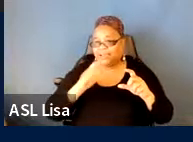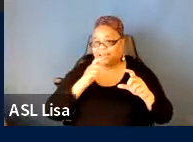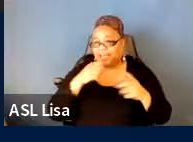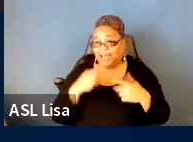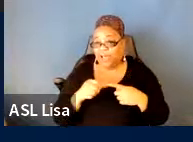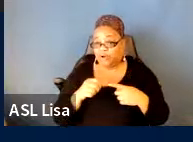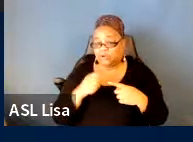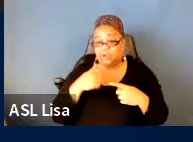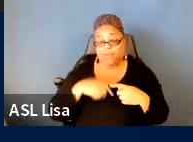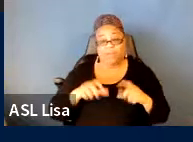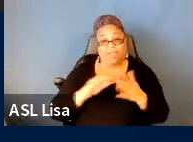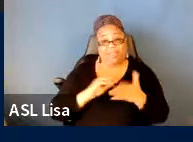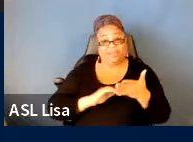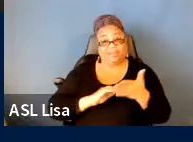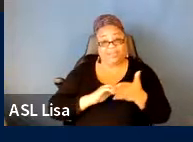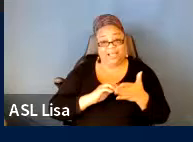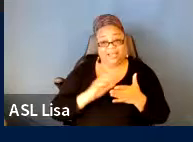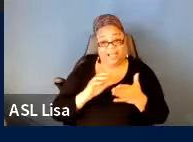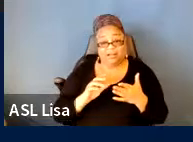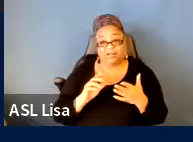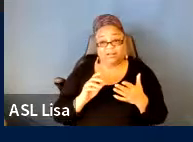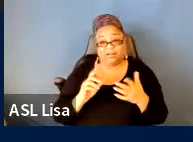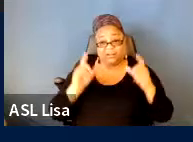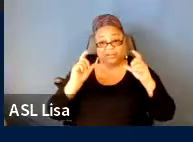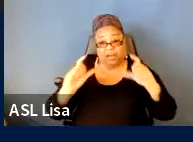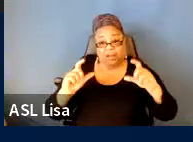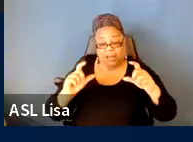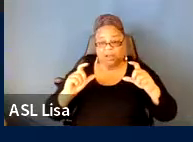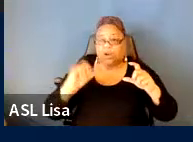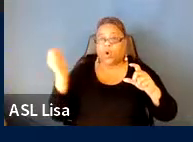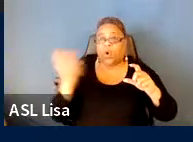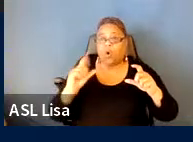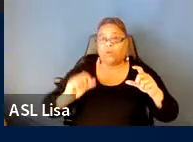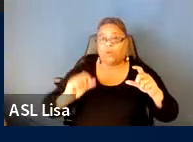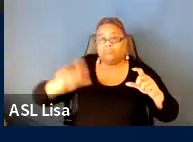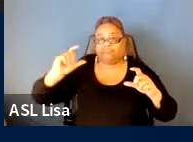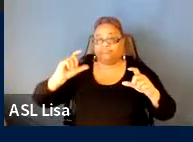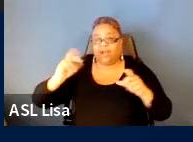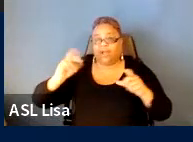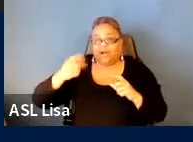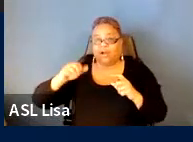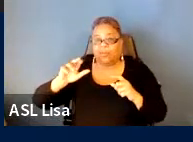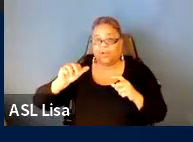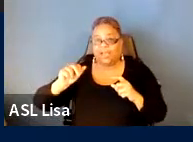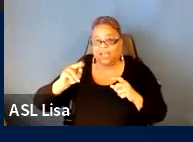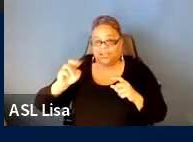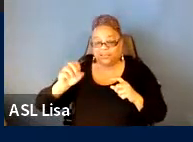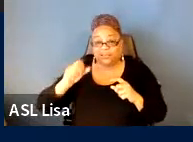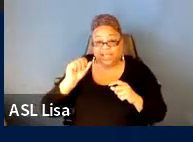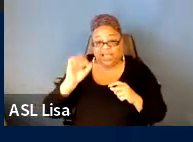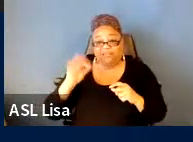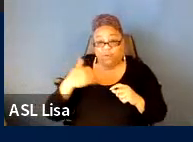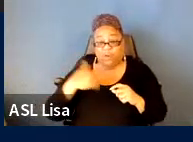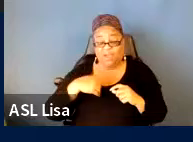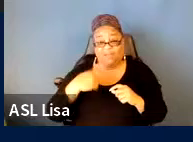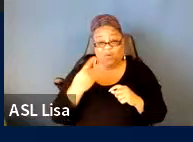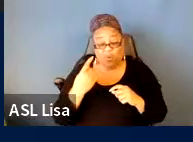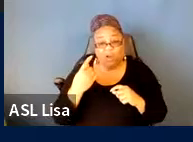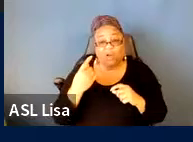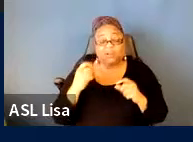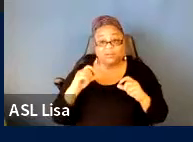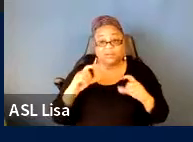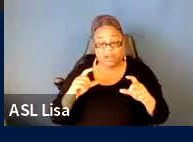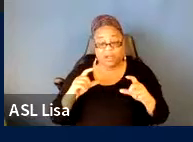sign, all of those letters are uppercase. So if you're going to have just one sign, it's going to have to be uppercase and sans